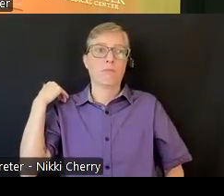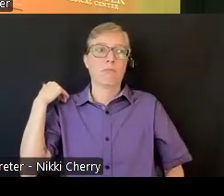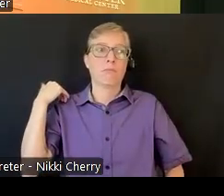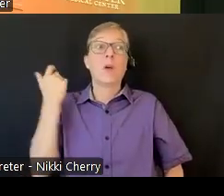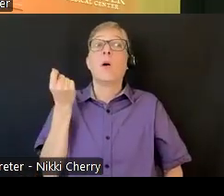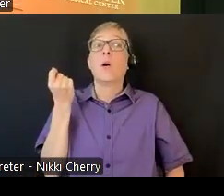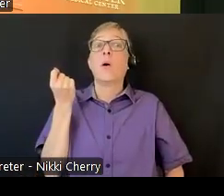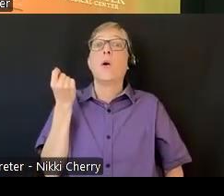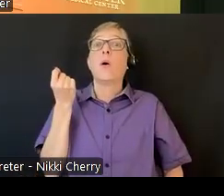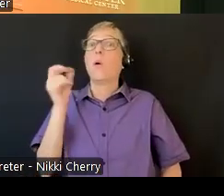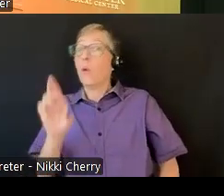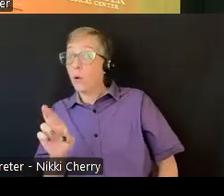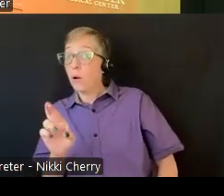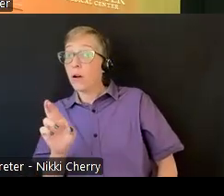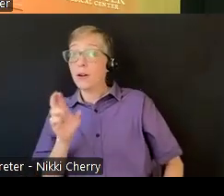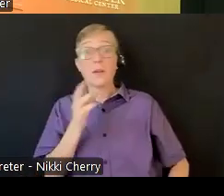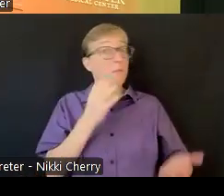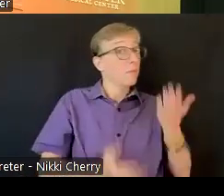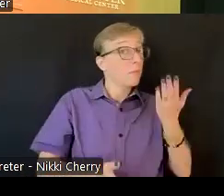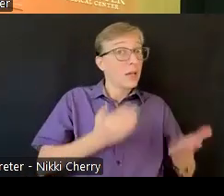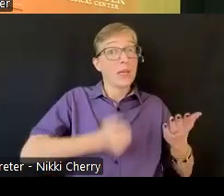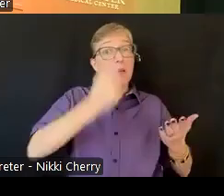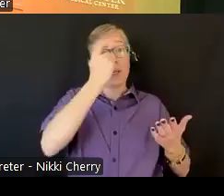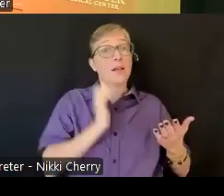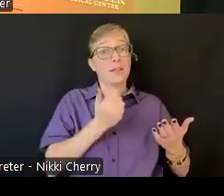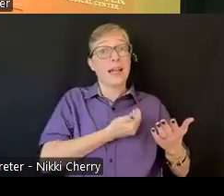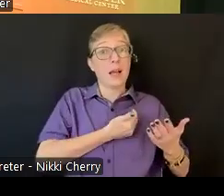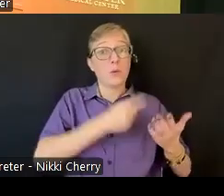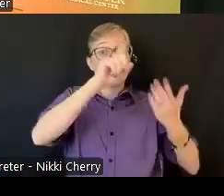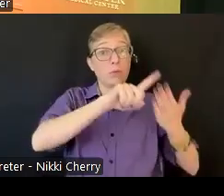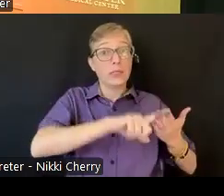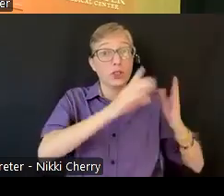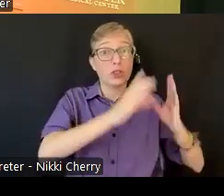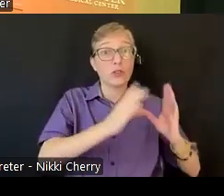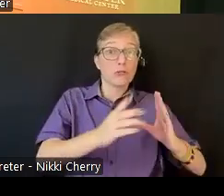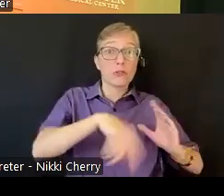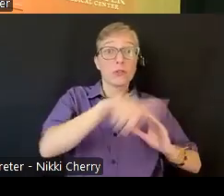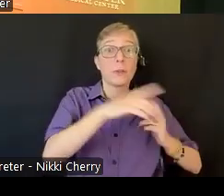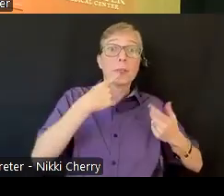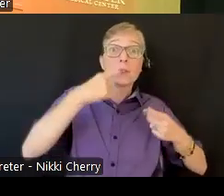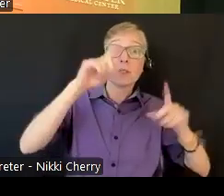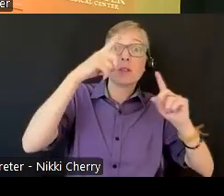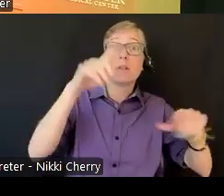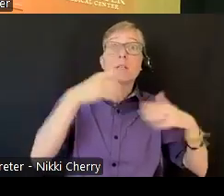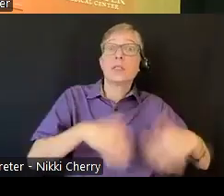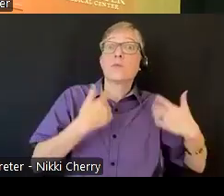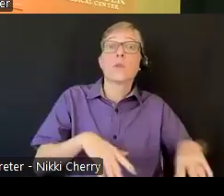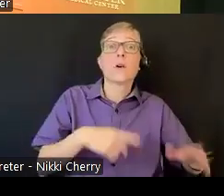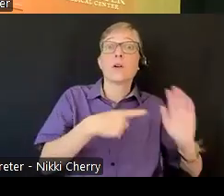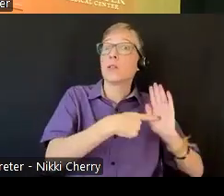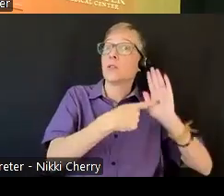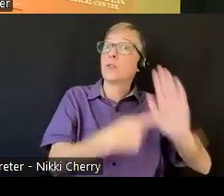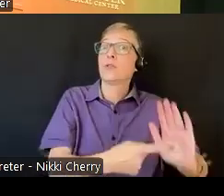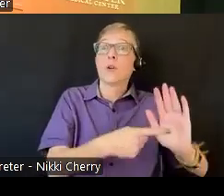been remarkably successful in terms of obtaining these increasingly competitive environment, with a lot